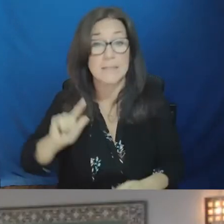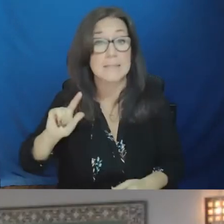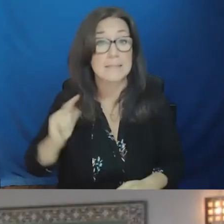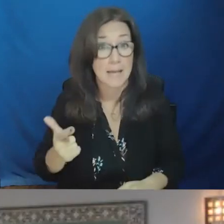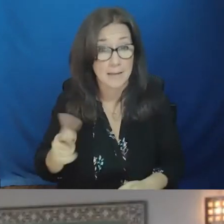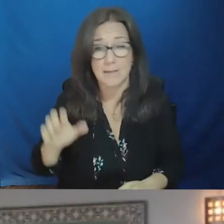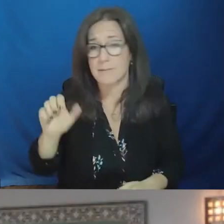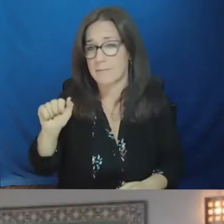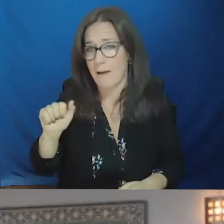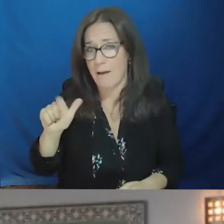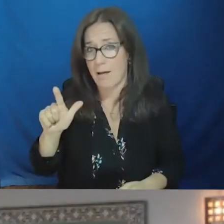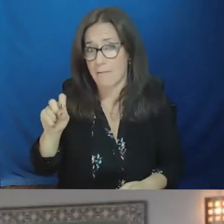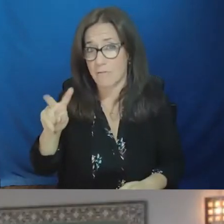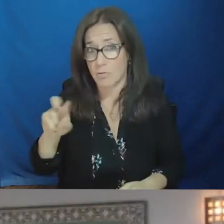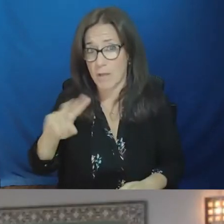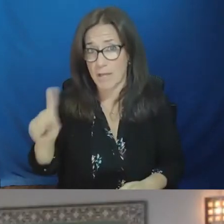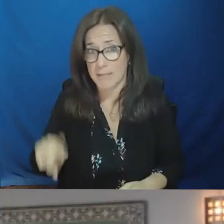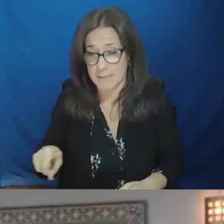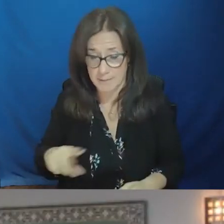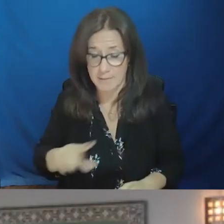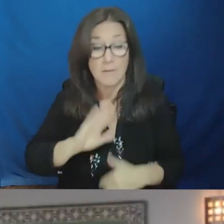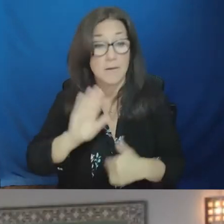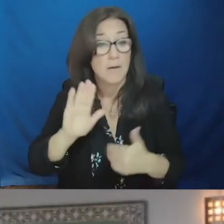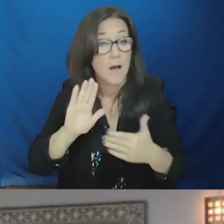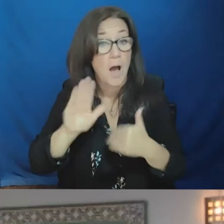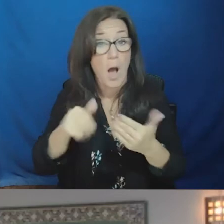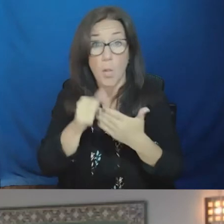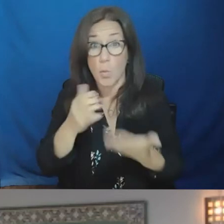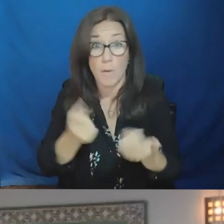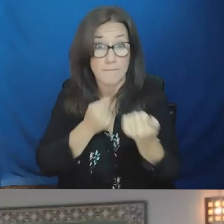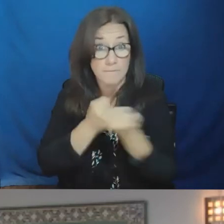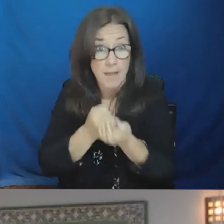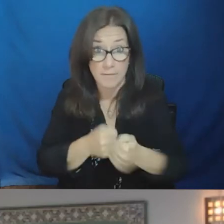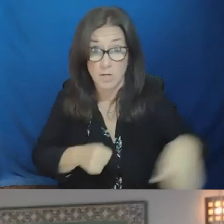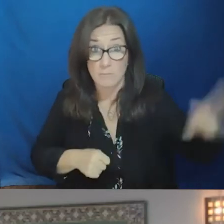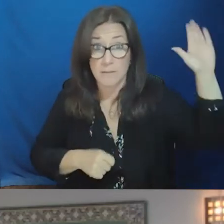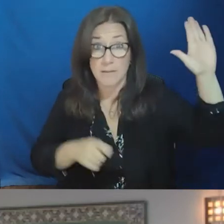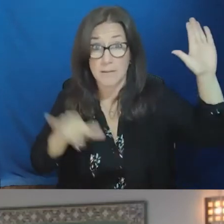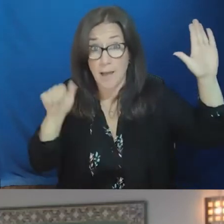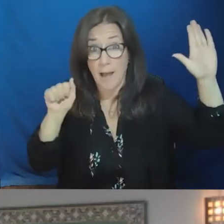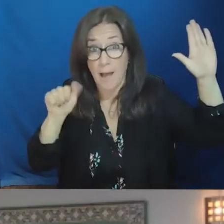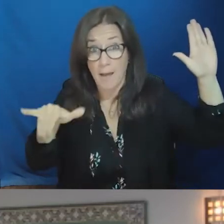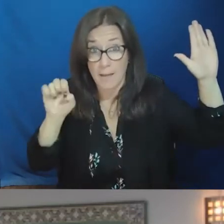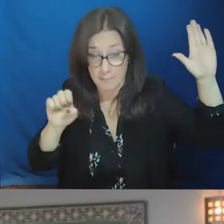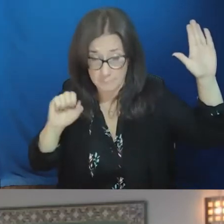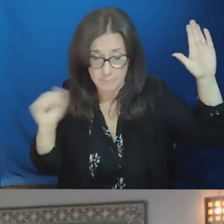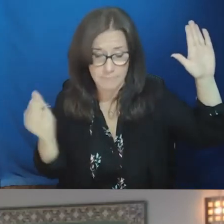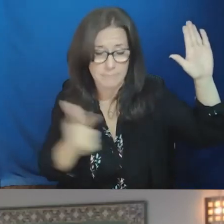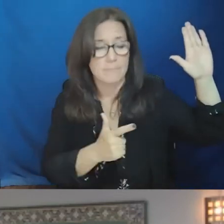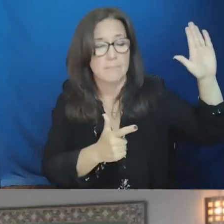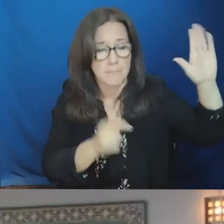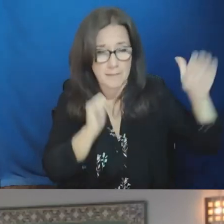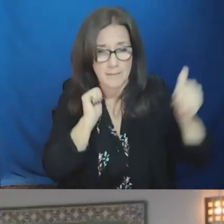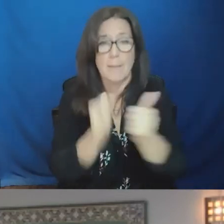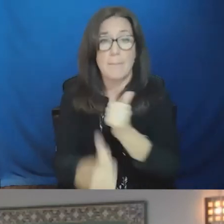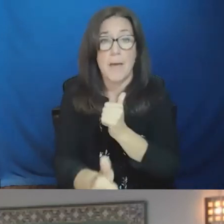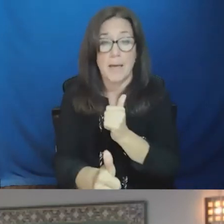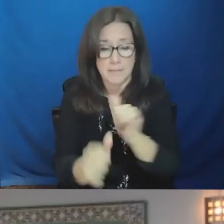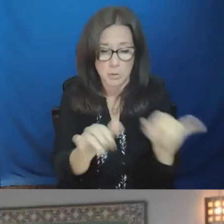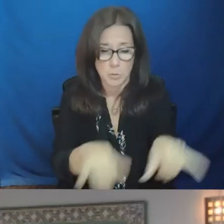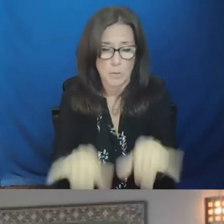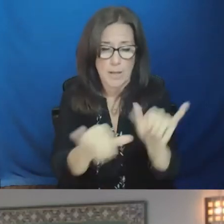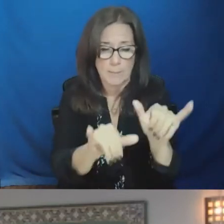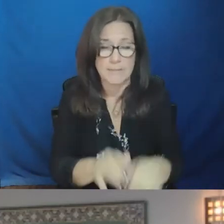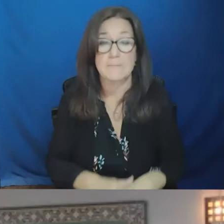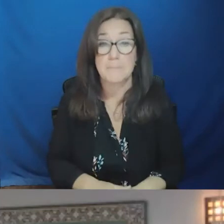All in favor, board members, please signify by raising your hand and saying aye. Aye. Aye. Aye. This motion passes unanimously.